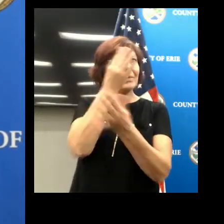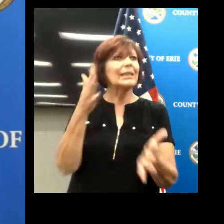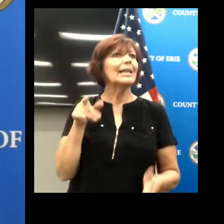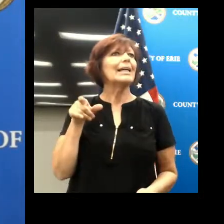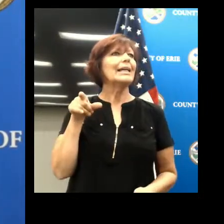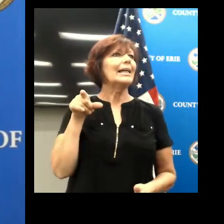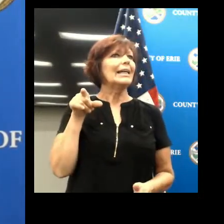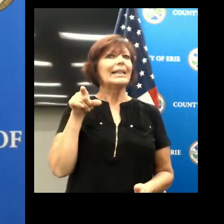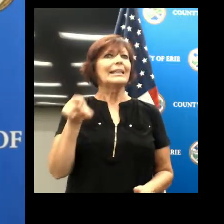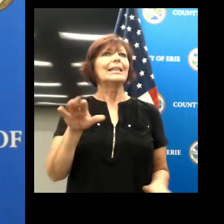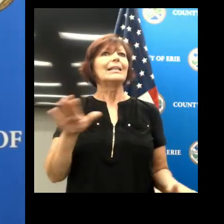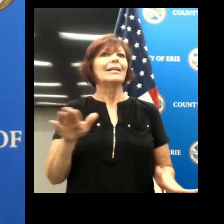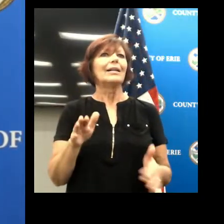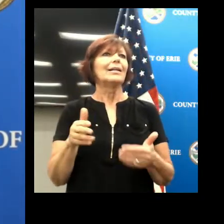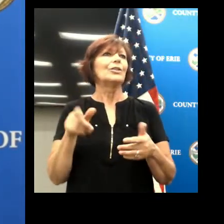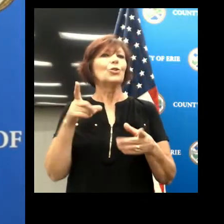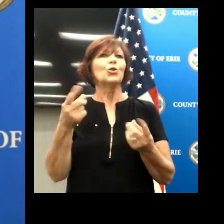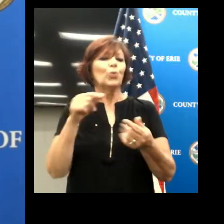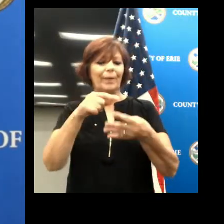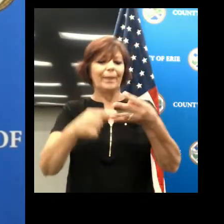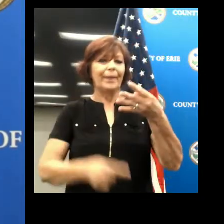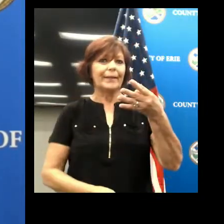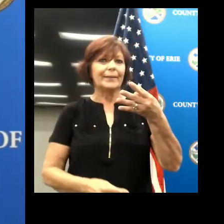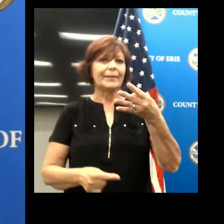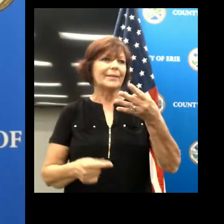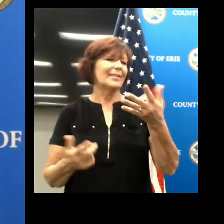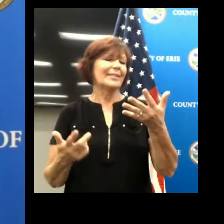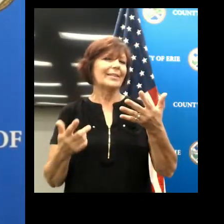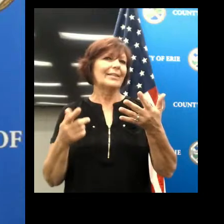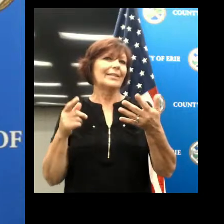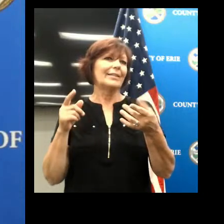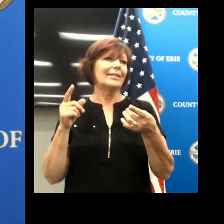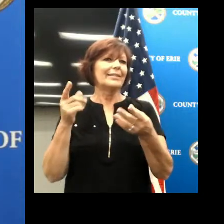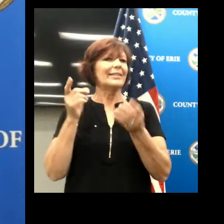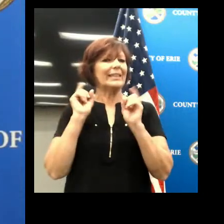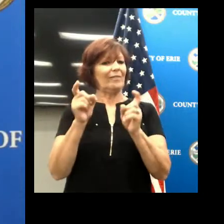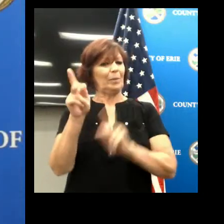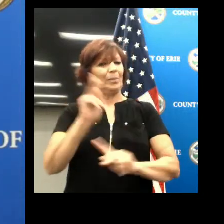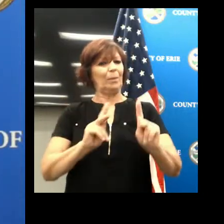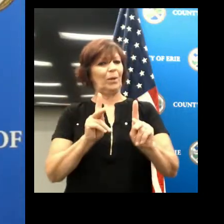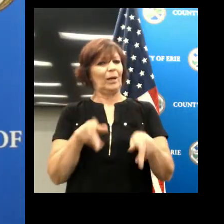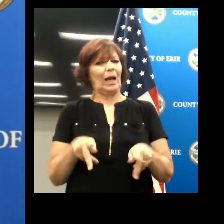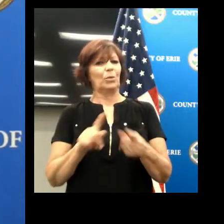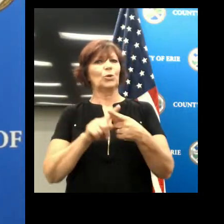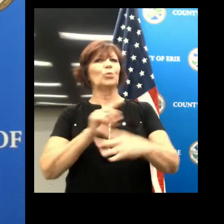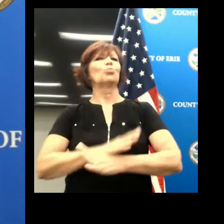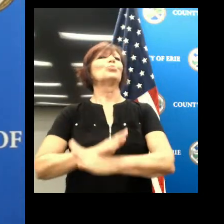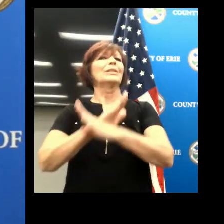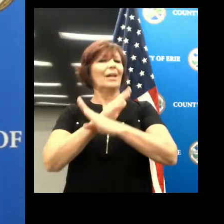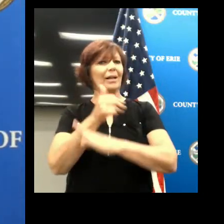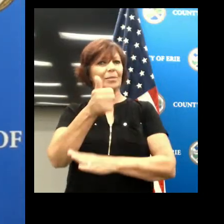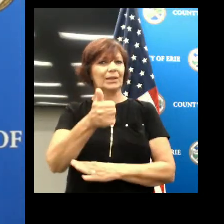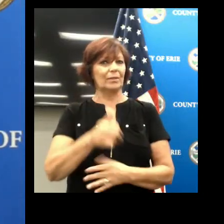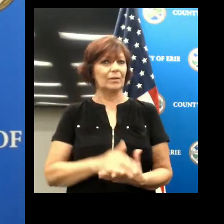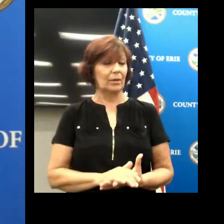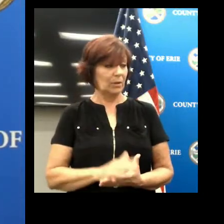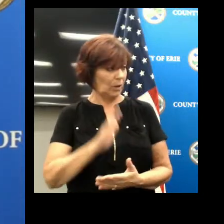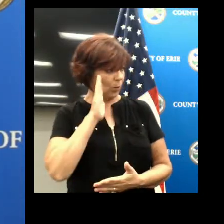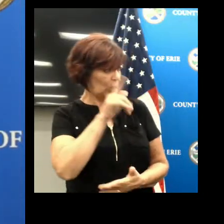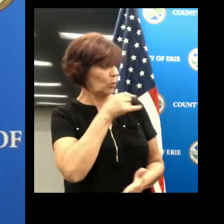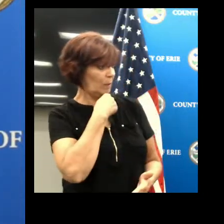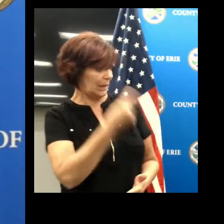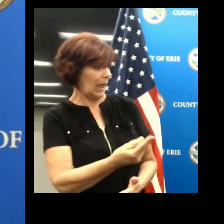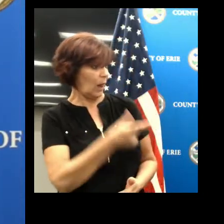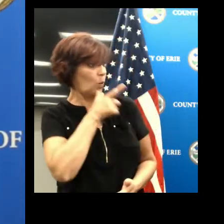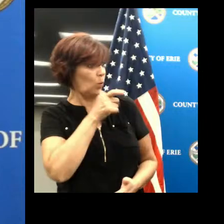here's the things that we want to do to take advantage of it, and to give people an opportunity to protect themselves. So will you be